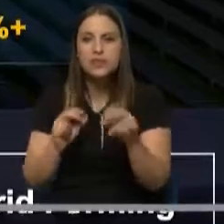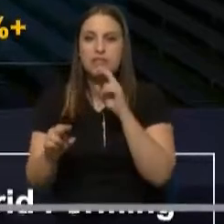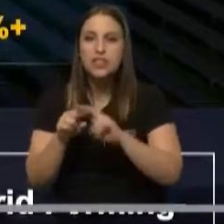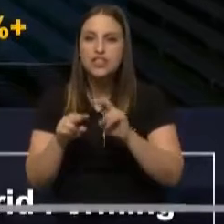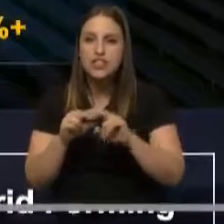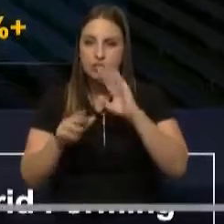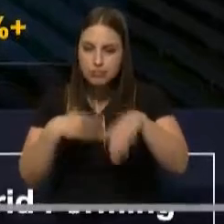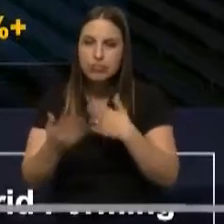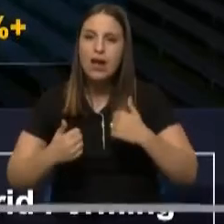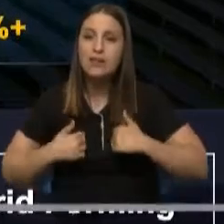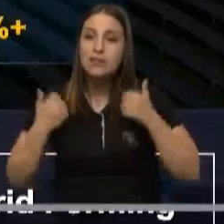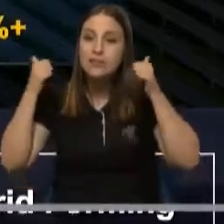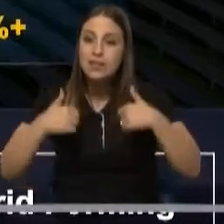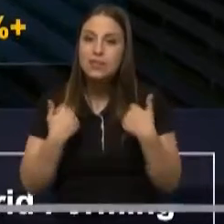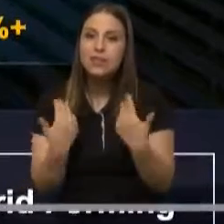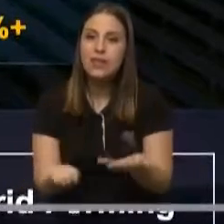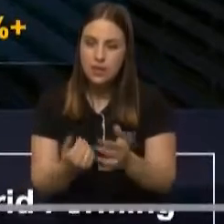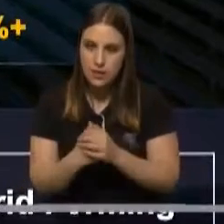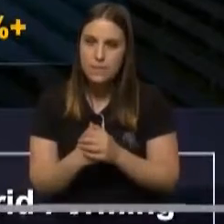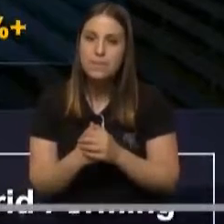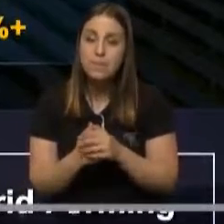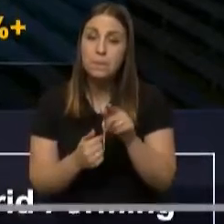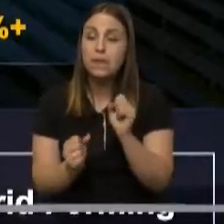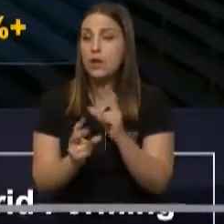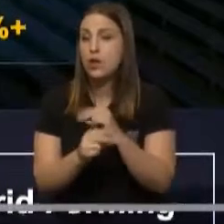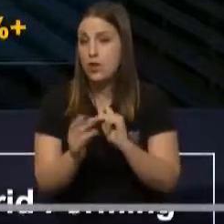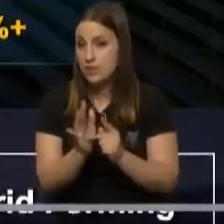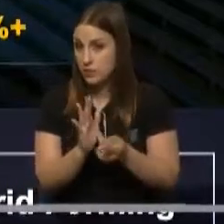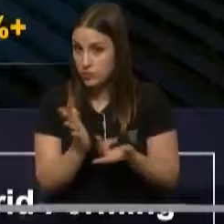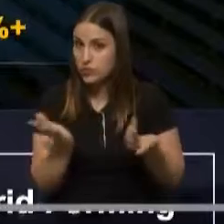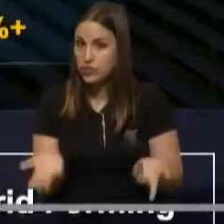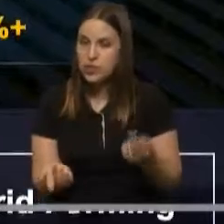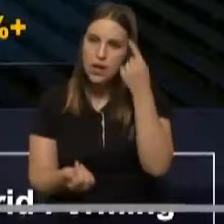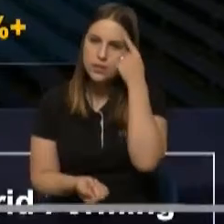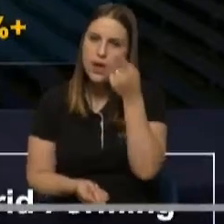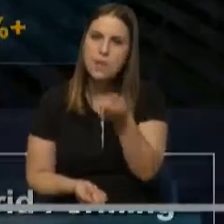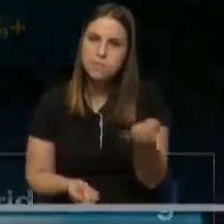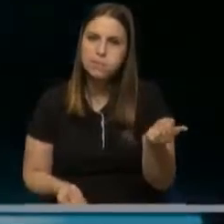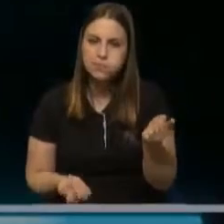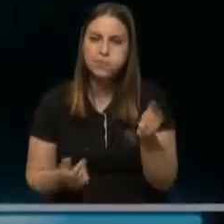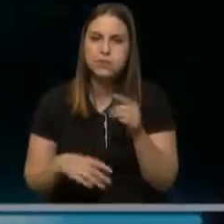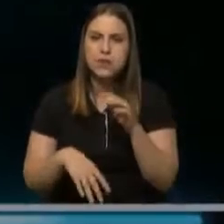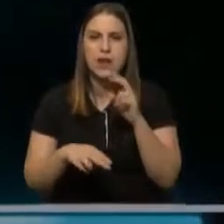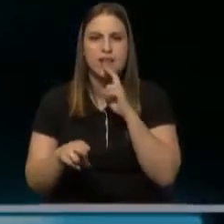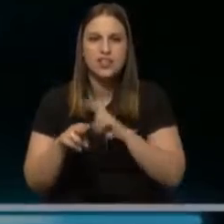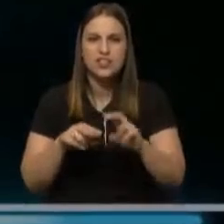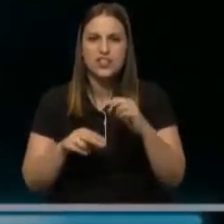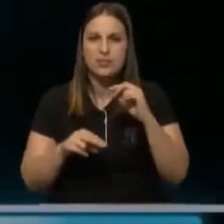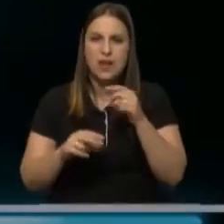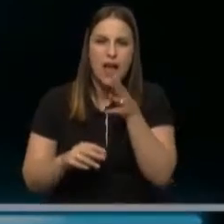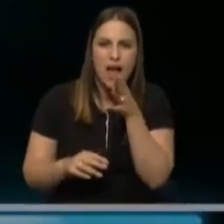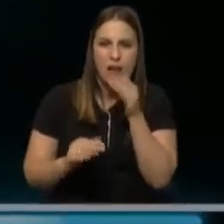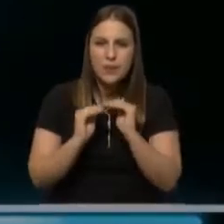to the city. And then with the new technologies, because you know that the new renewable ones, the voltage is not